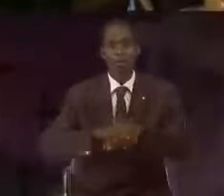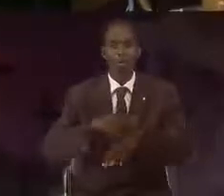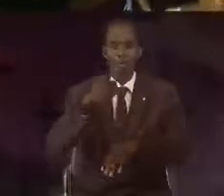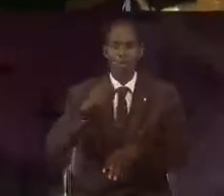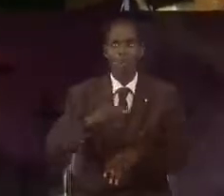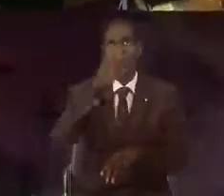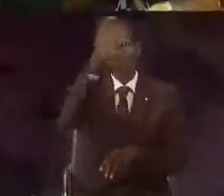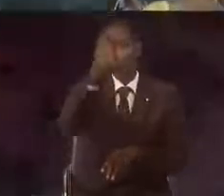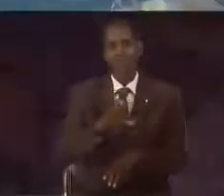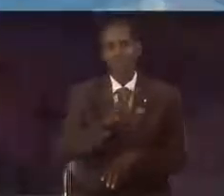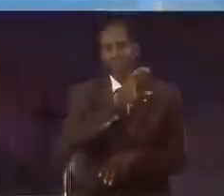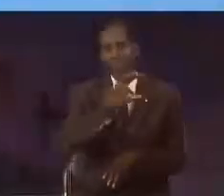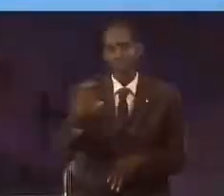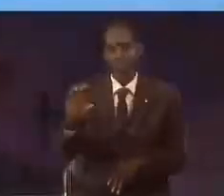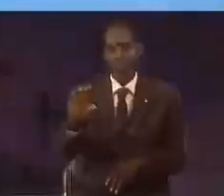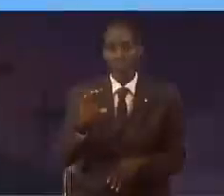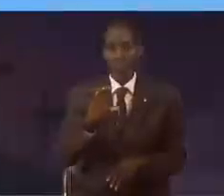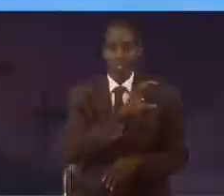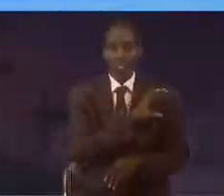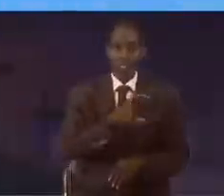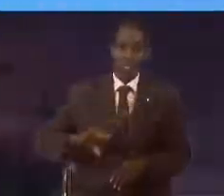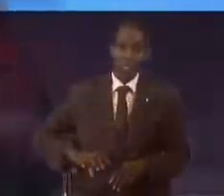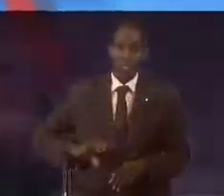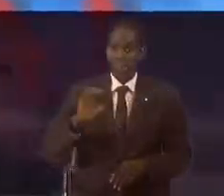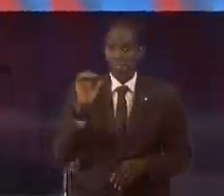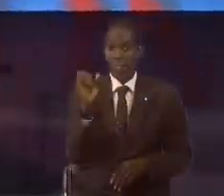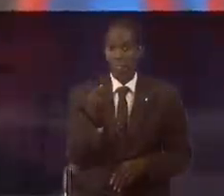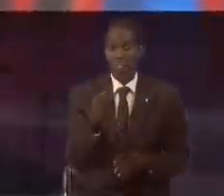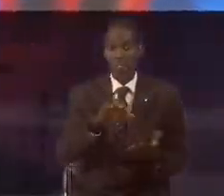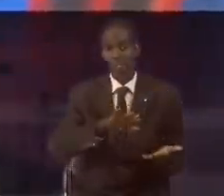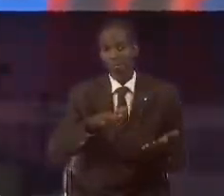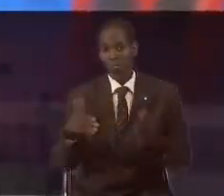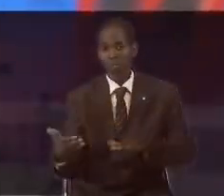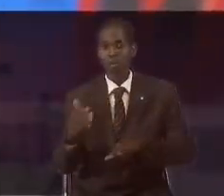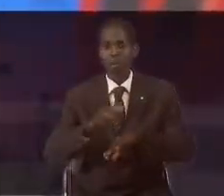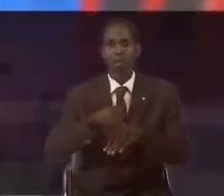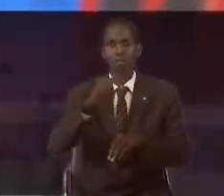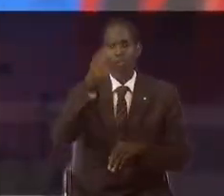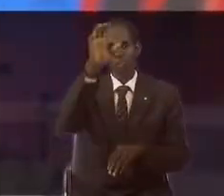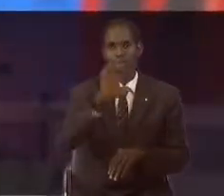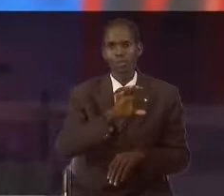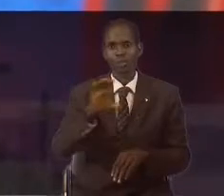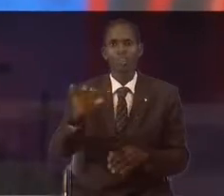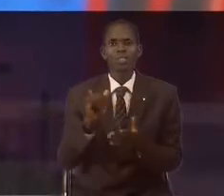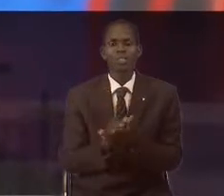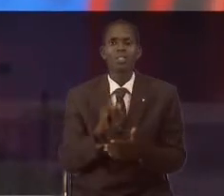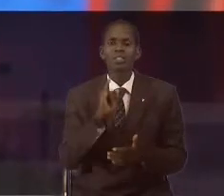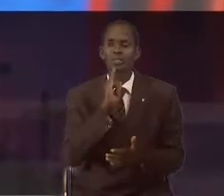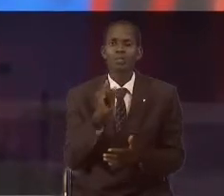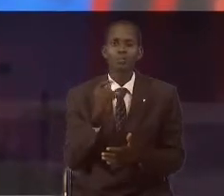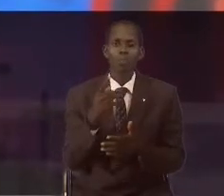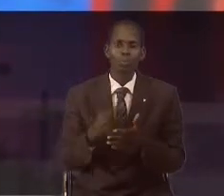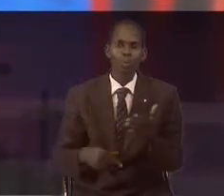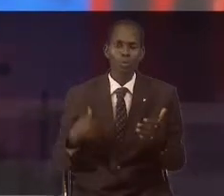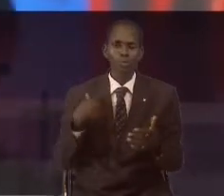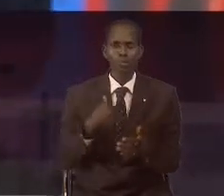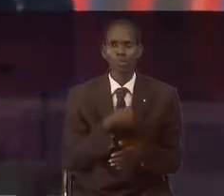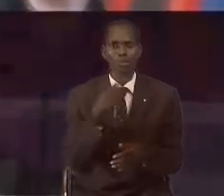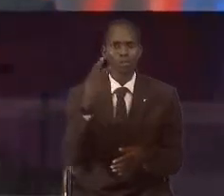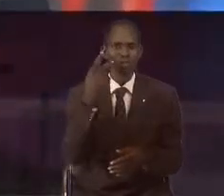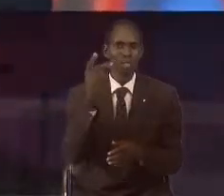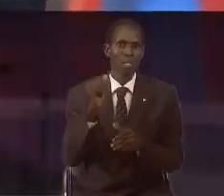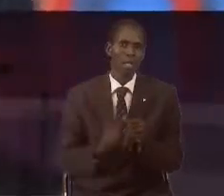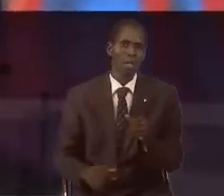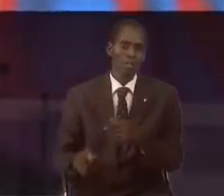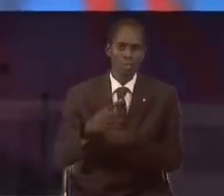through Christ's death on the cross. Christ's death on the cross.